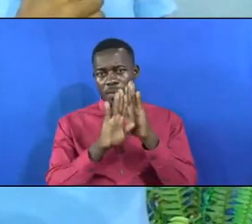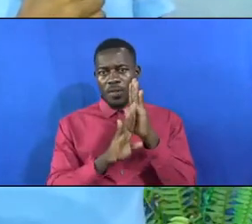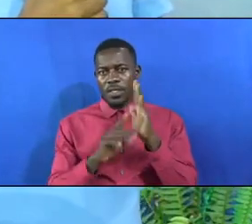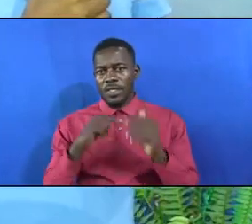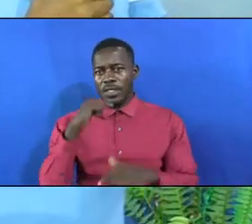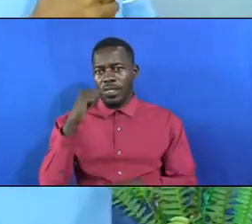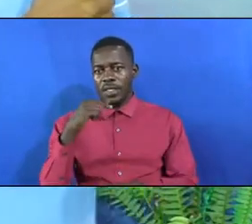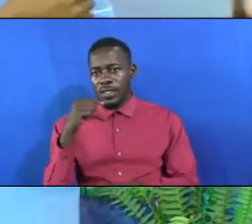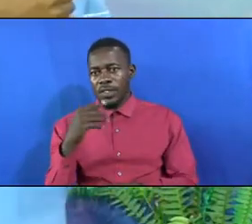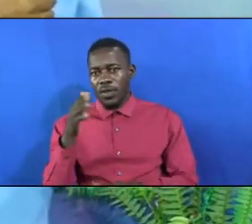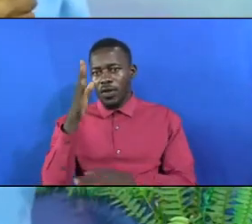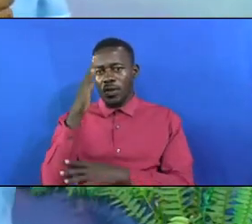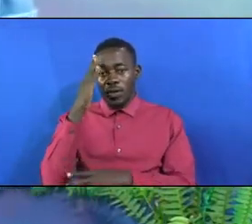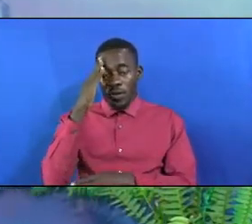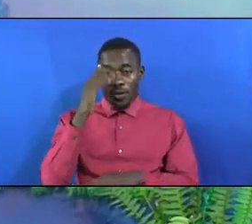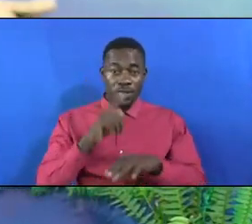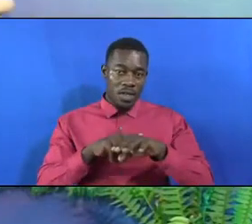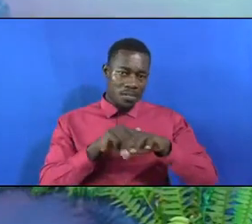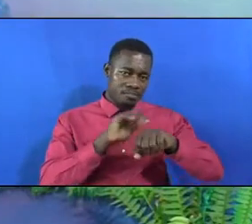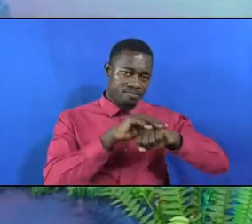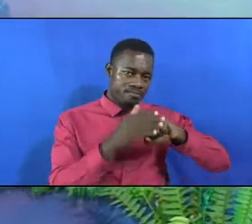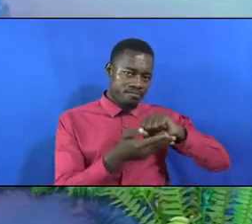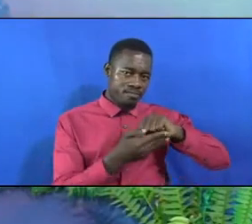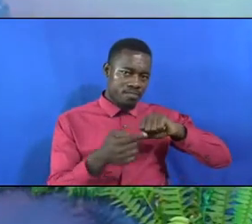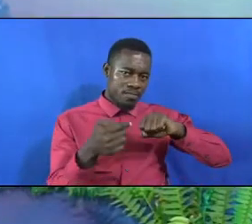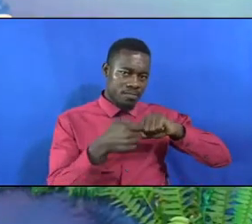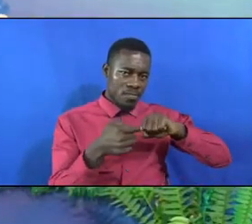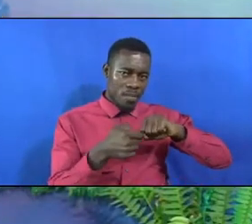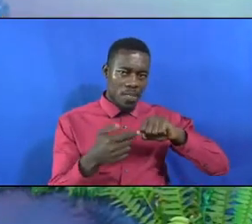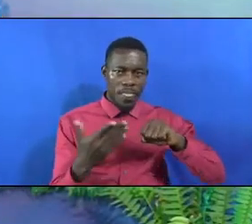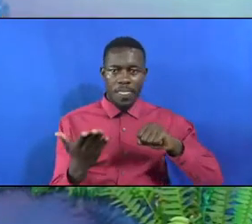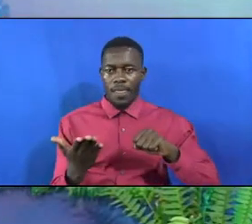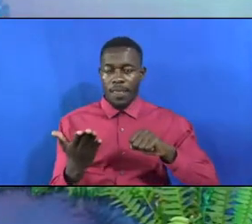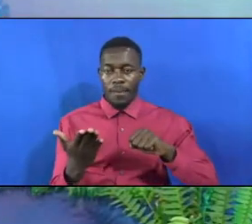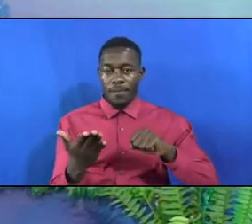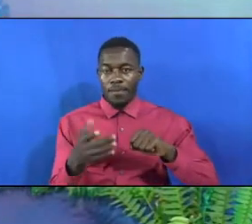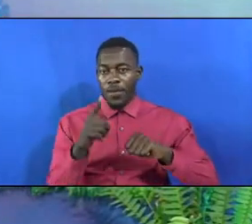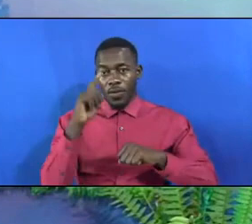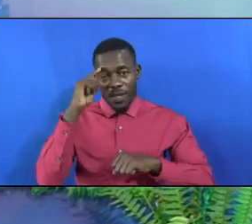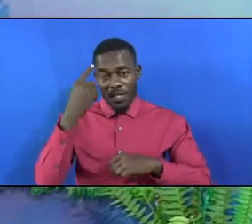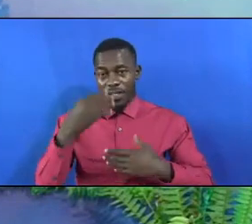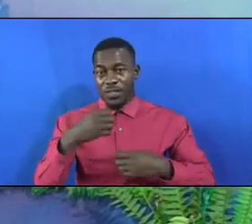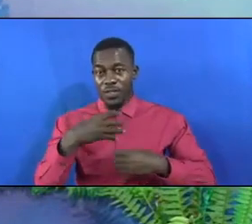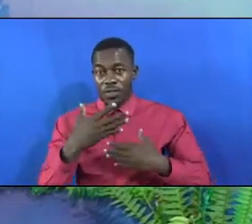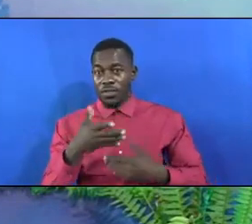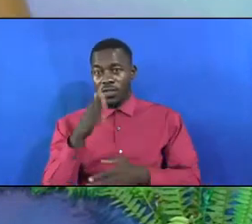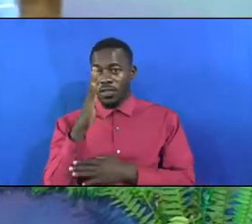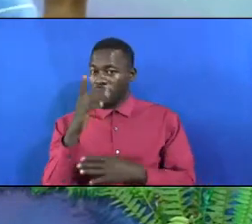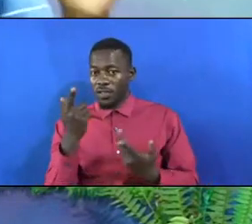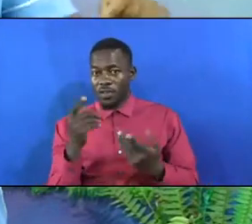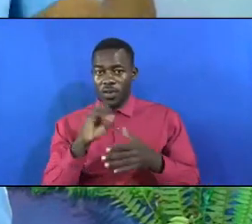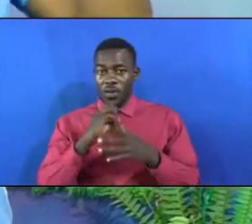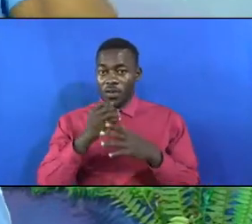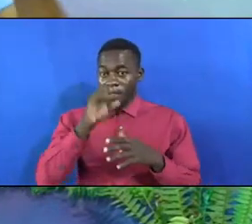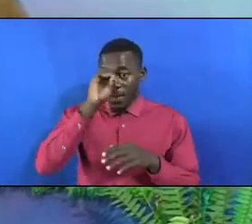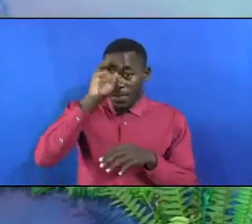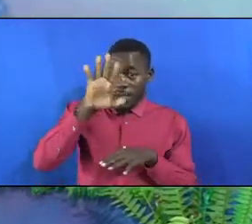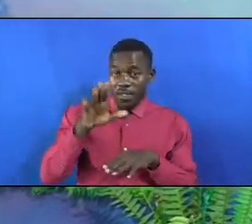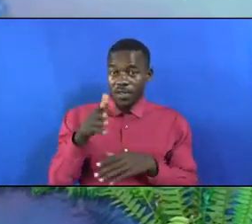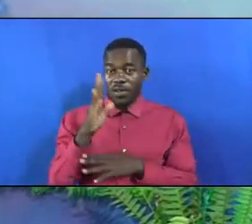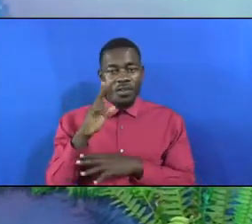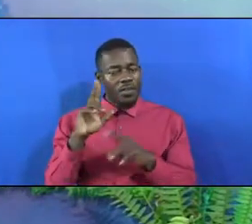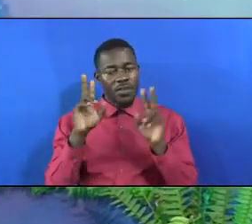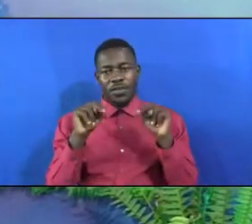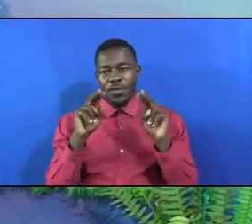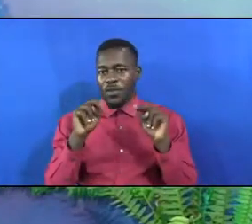mother's wombs? Does it mean that we come to him by surprise? No. And so the life of those children were